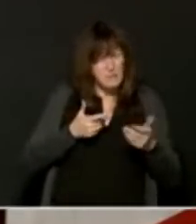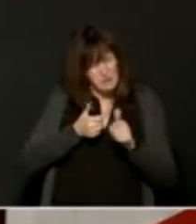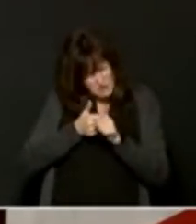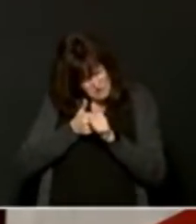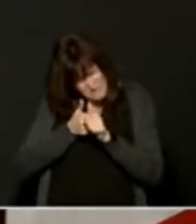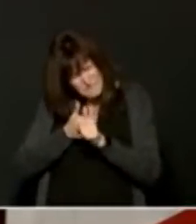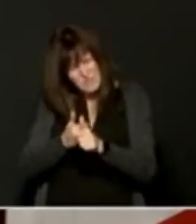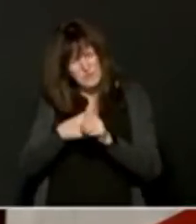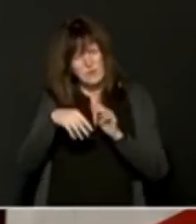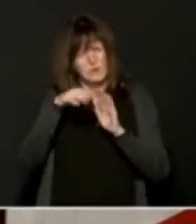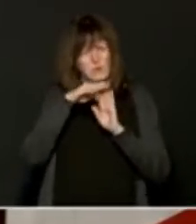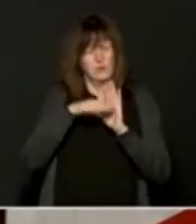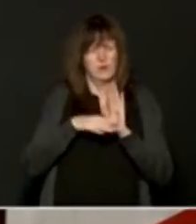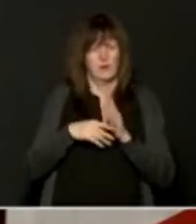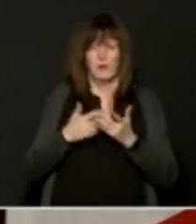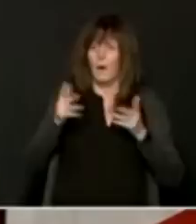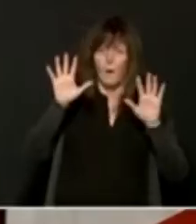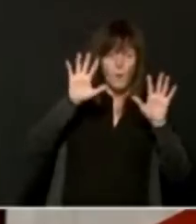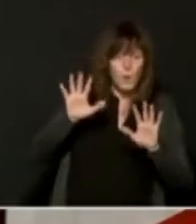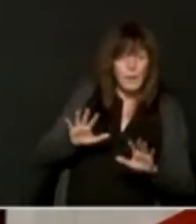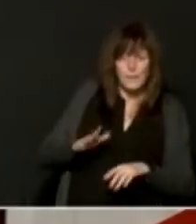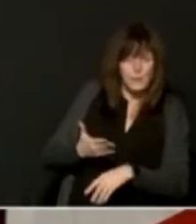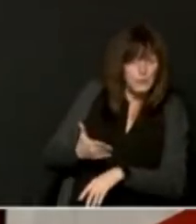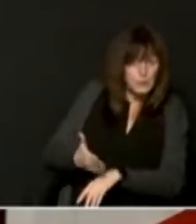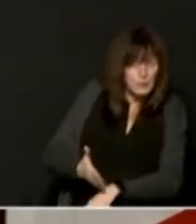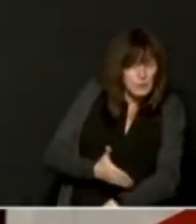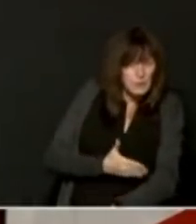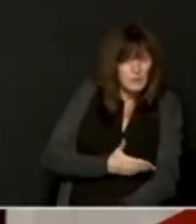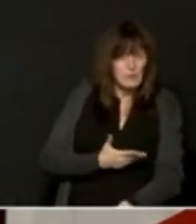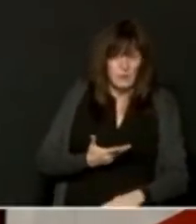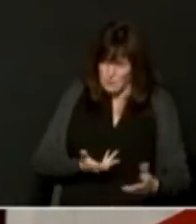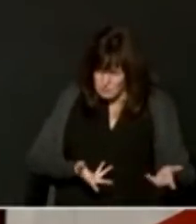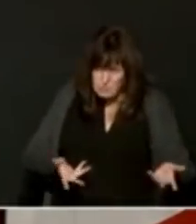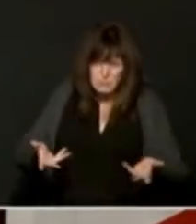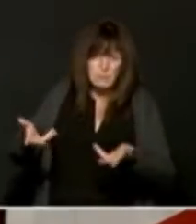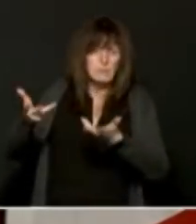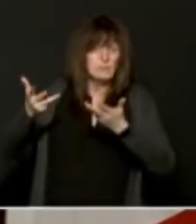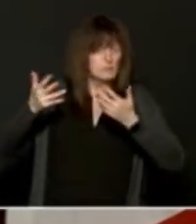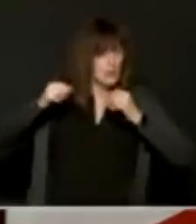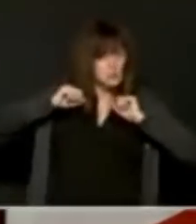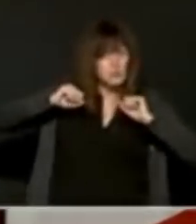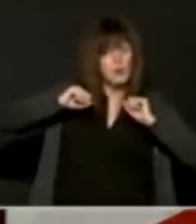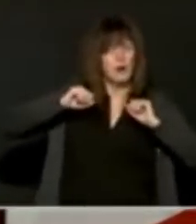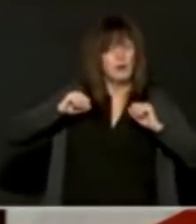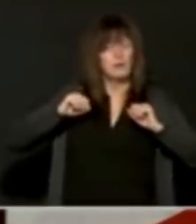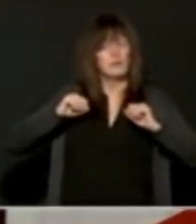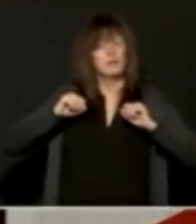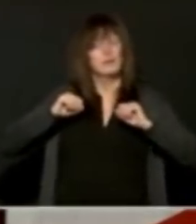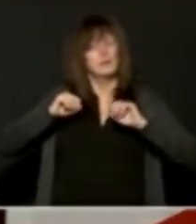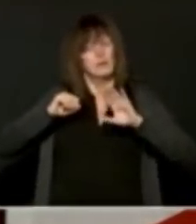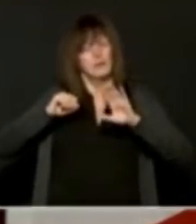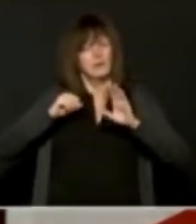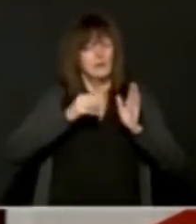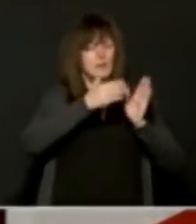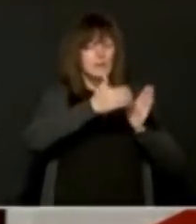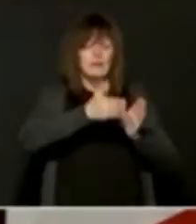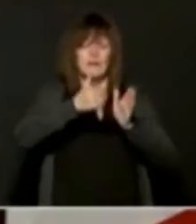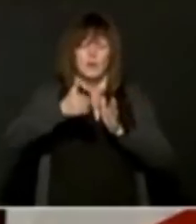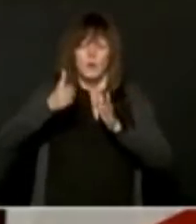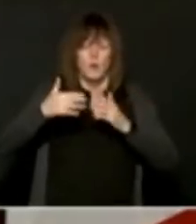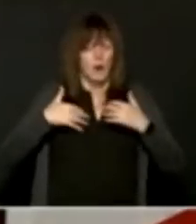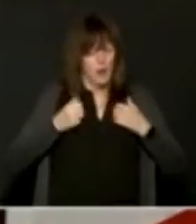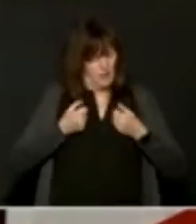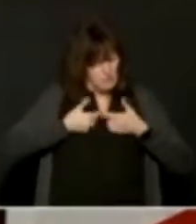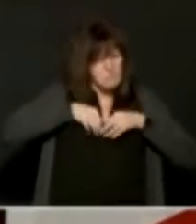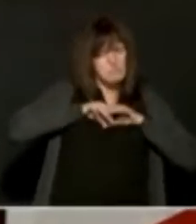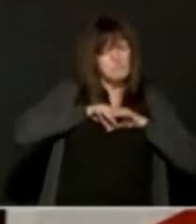exercise, and, do what you can to maintain your own health. And we'll see as things progress, hopefully